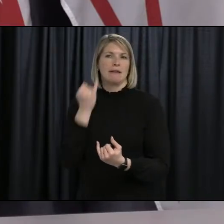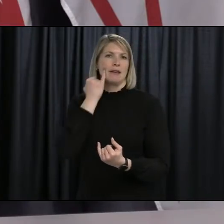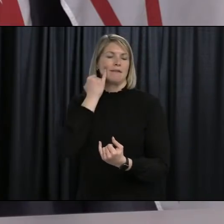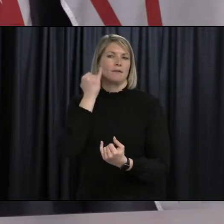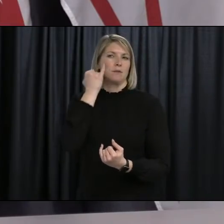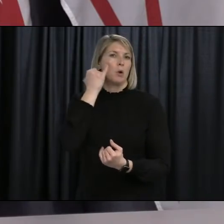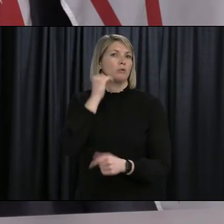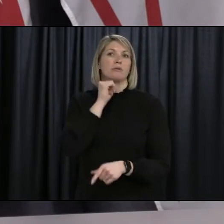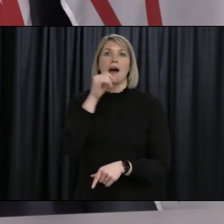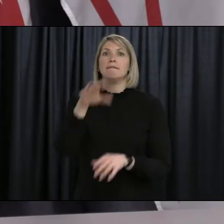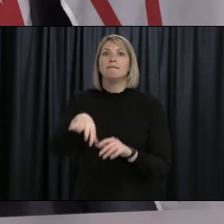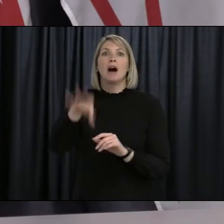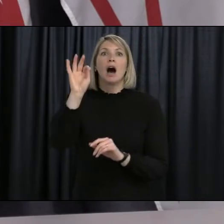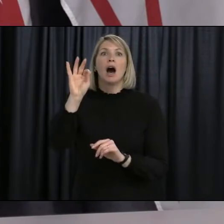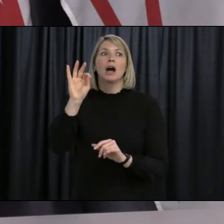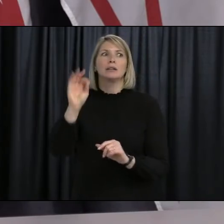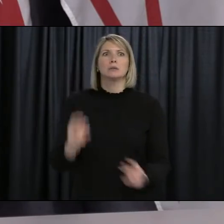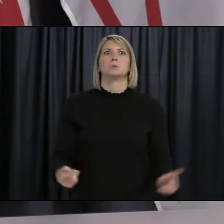So